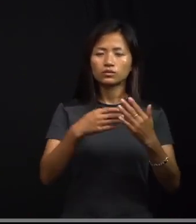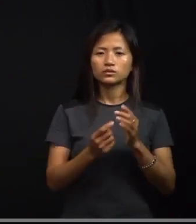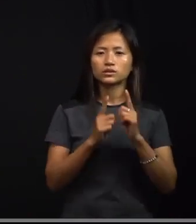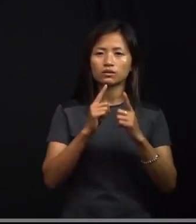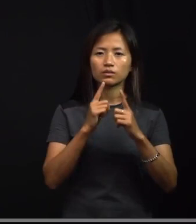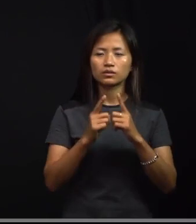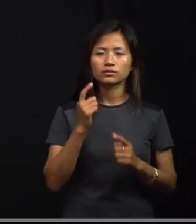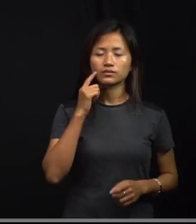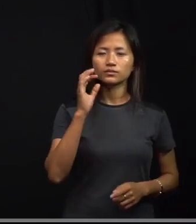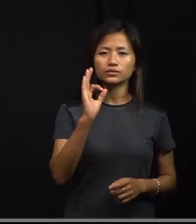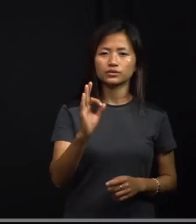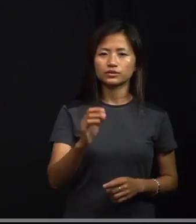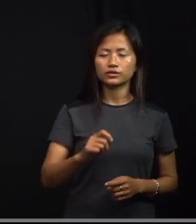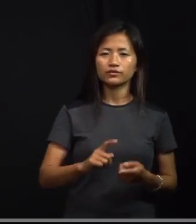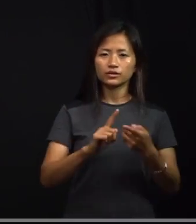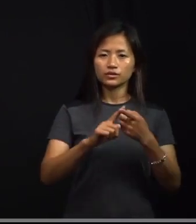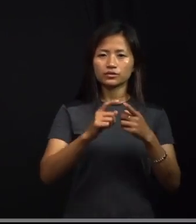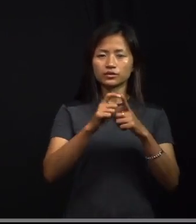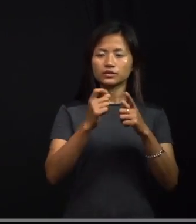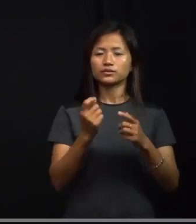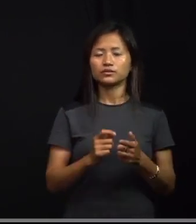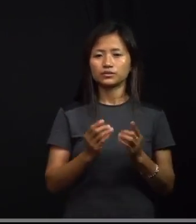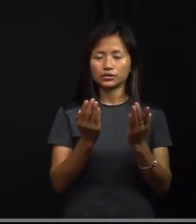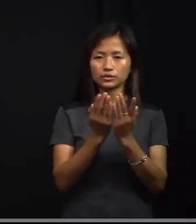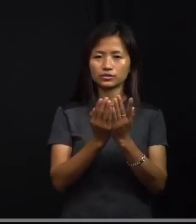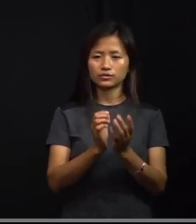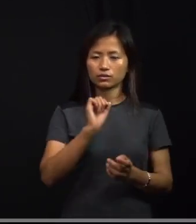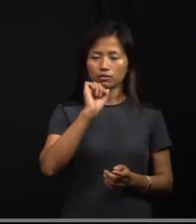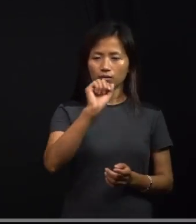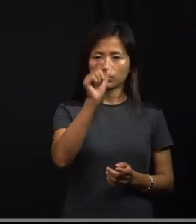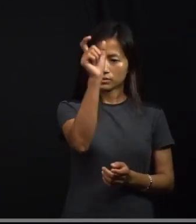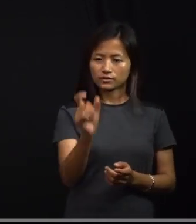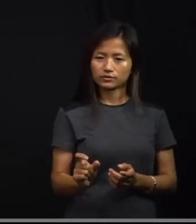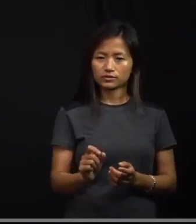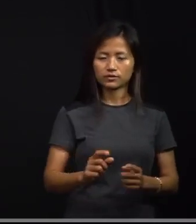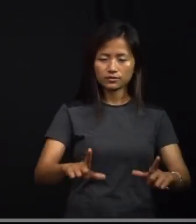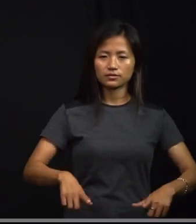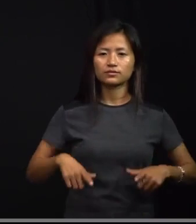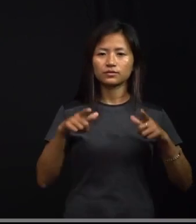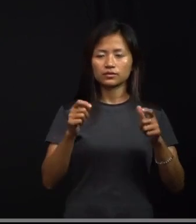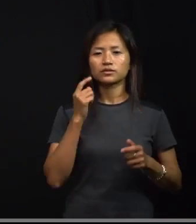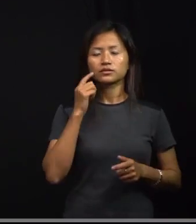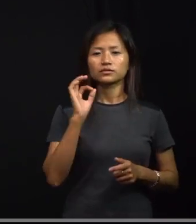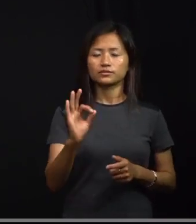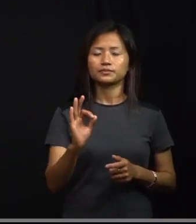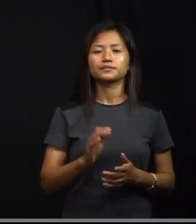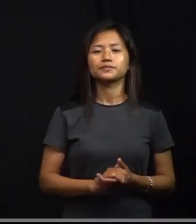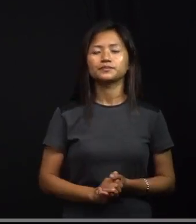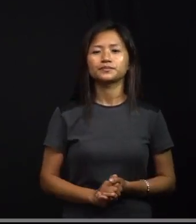the importance of education in an individual's life. So education is really important.